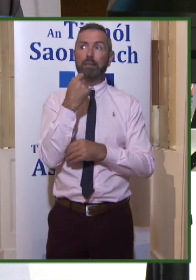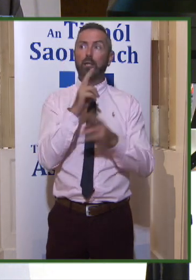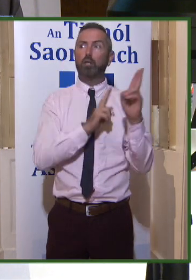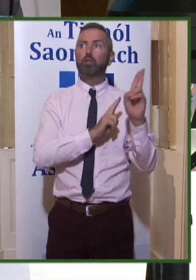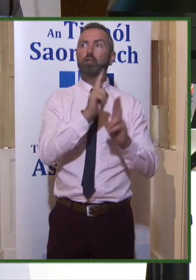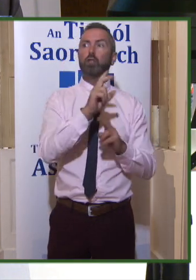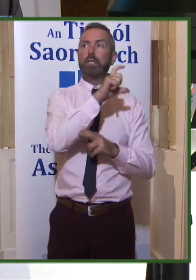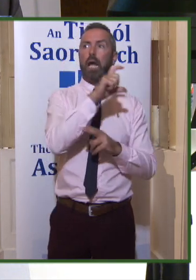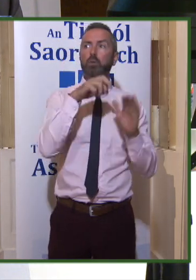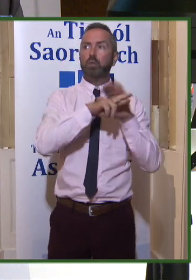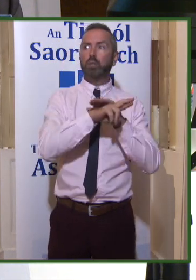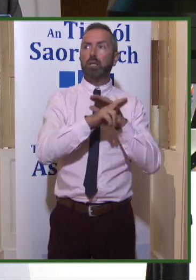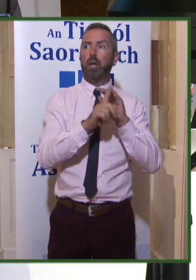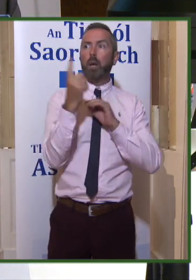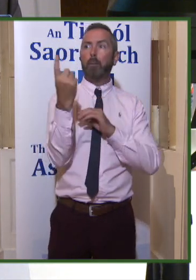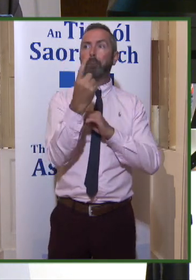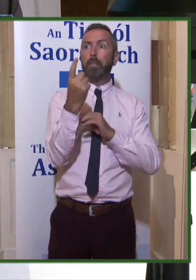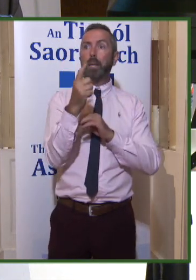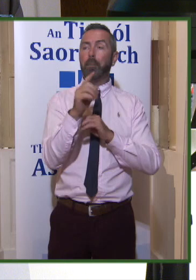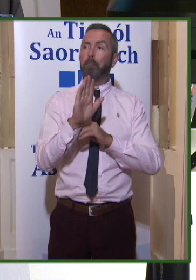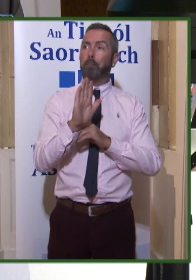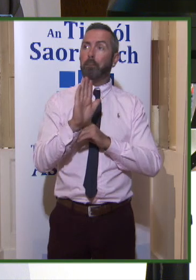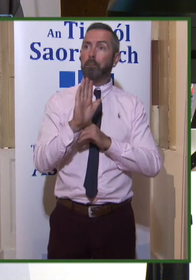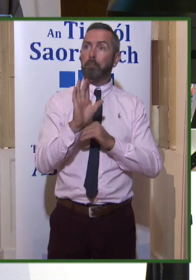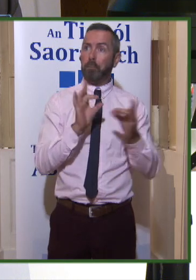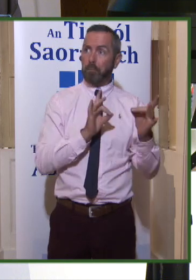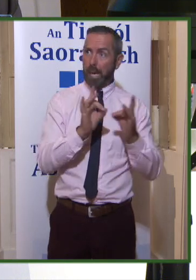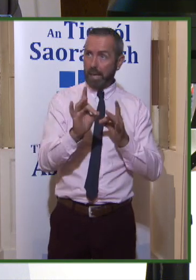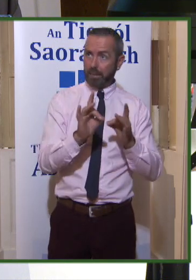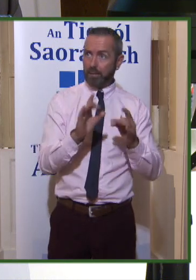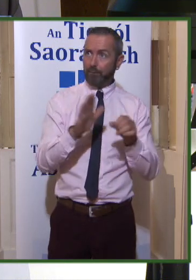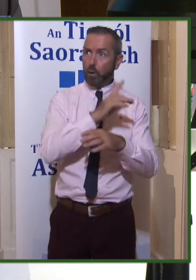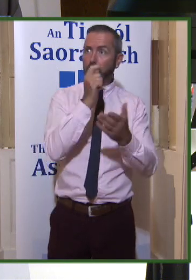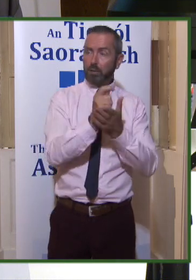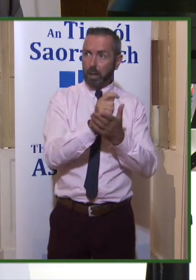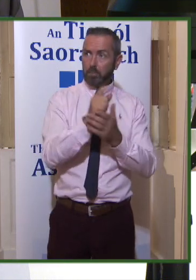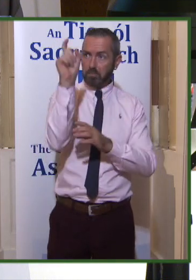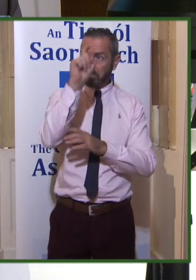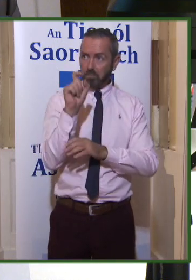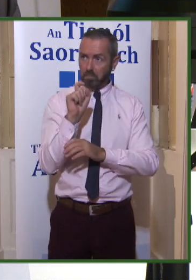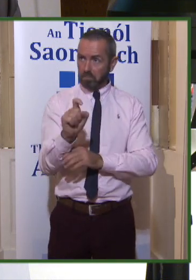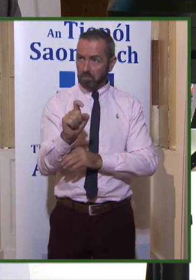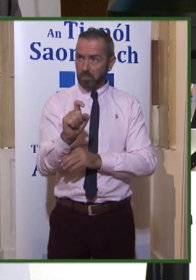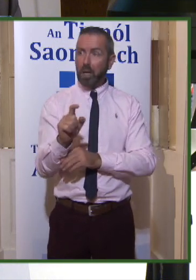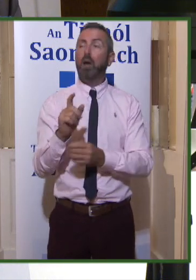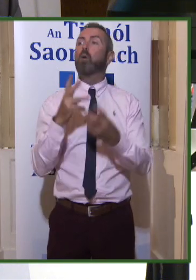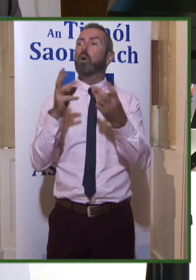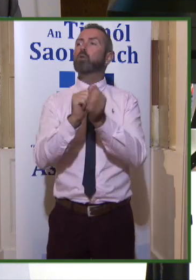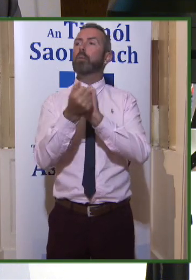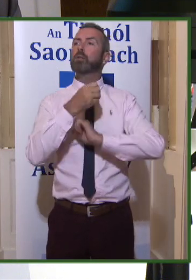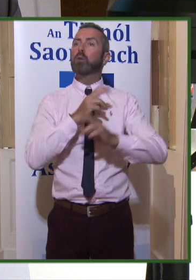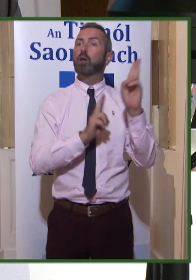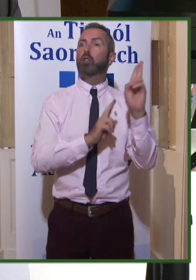should councillors be made full-time ? The proposed amendment from Francis is